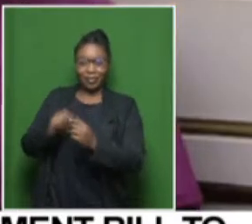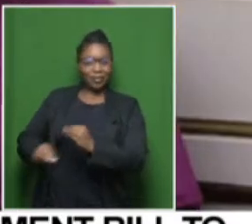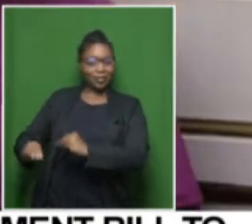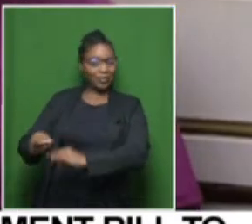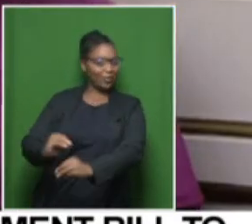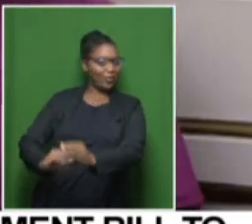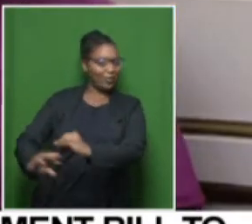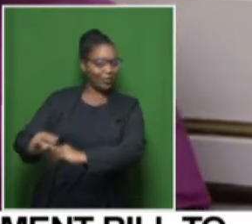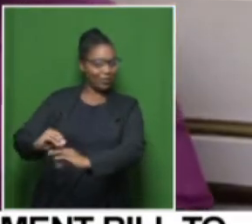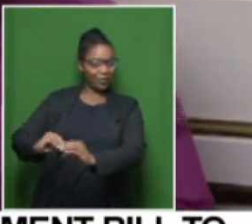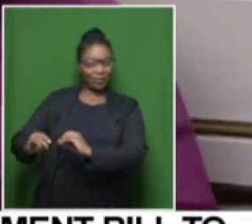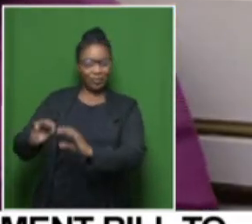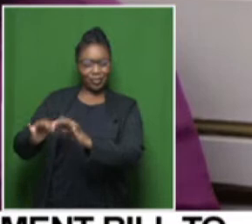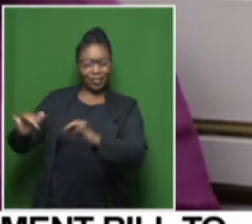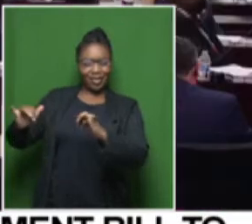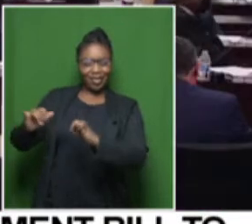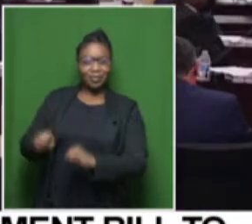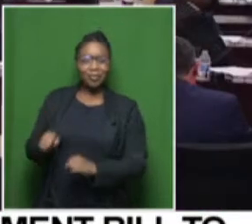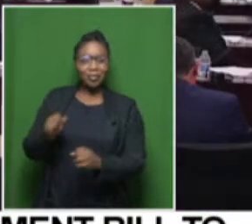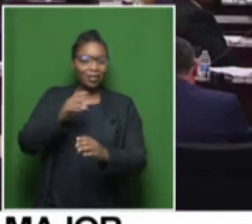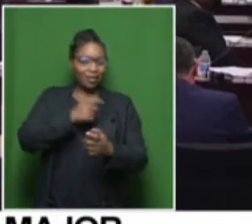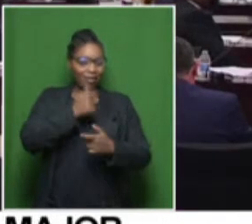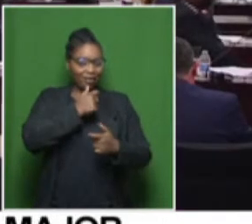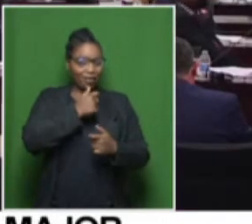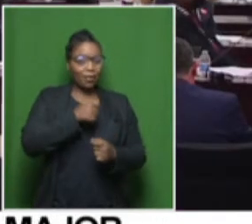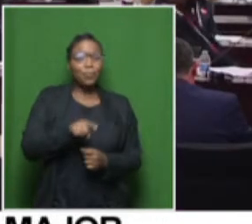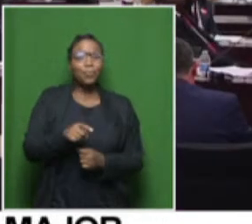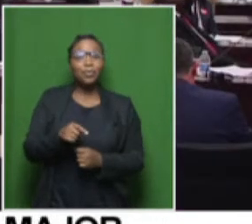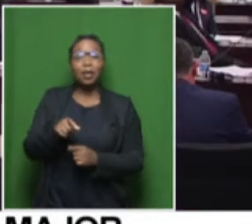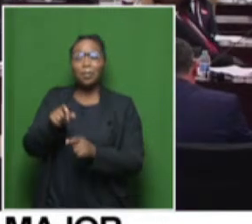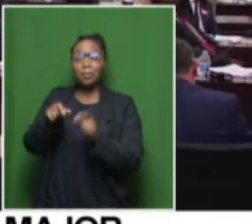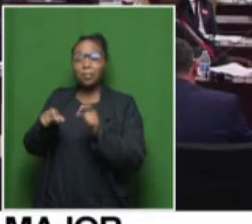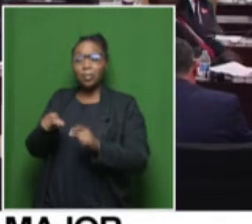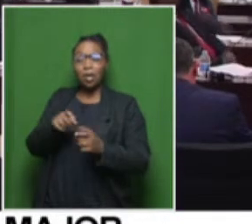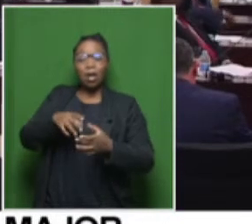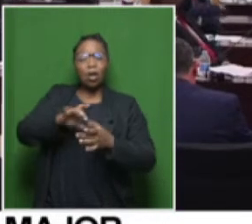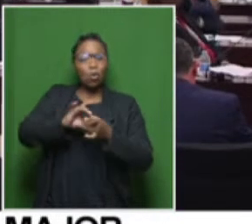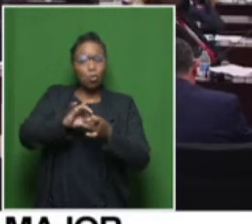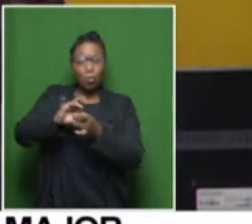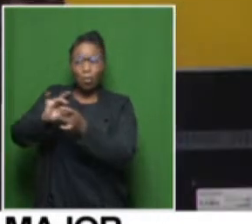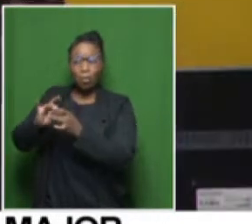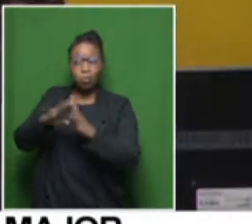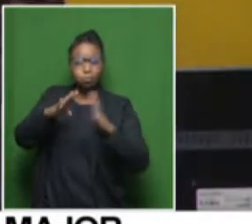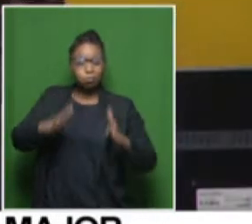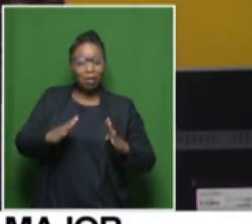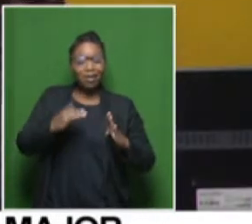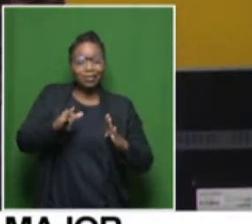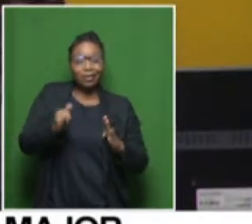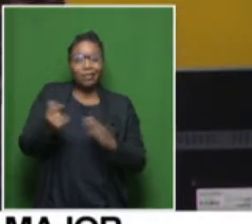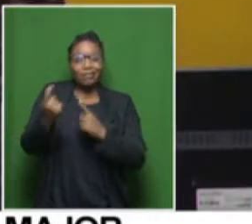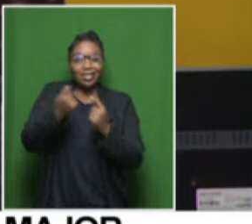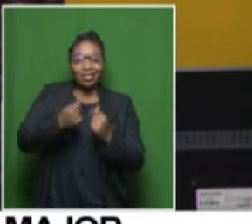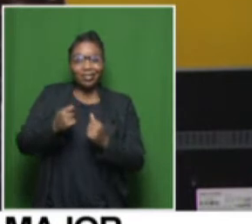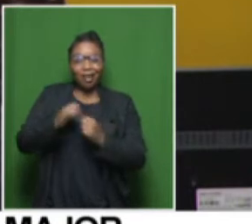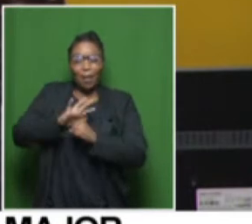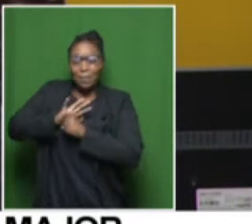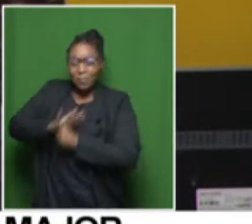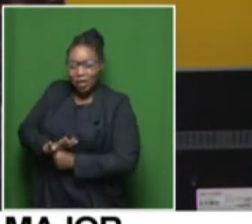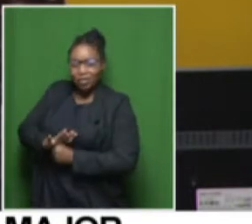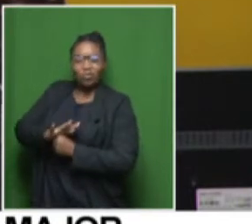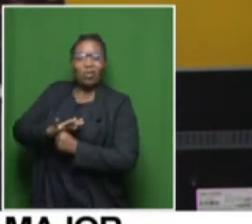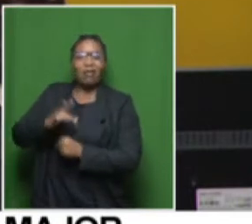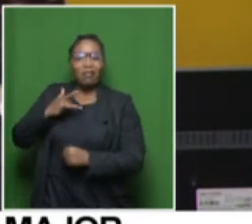Households are still under financial pressure and are coping with higher